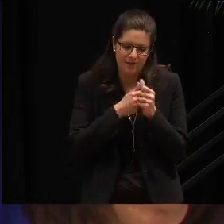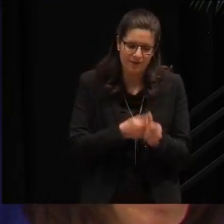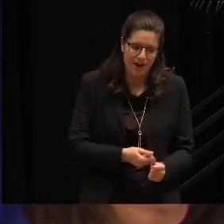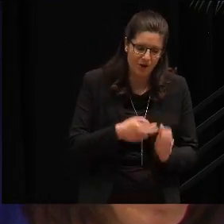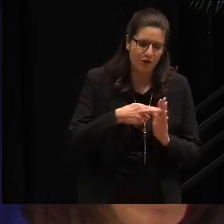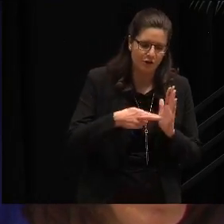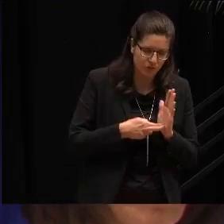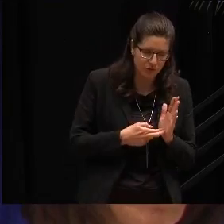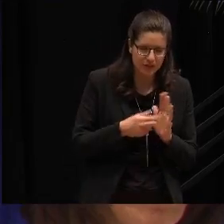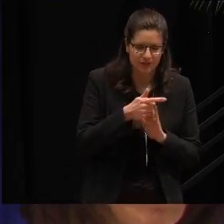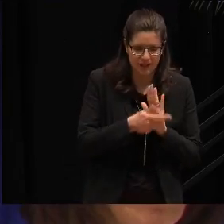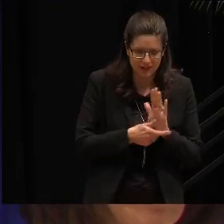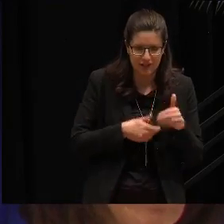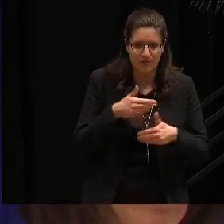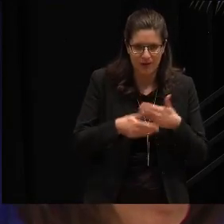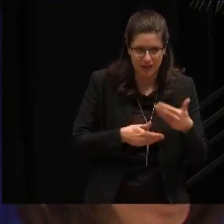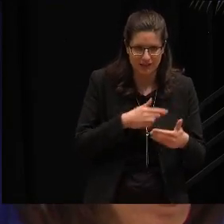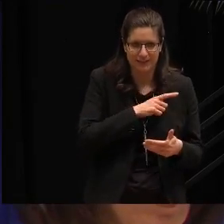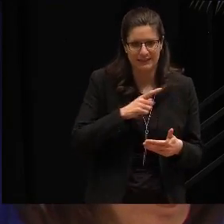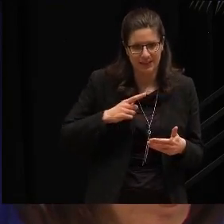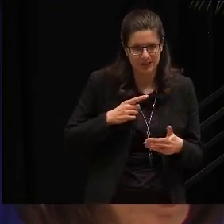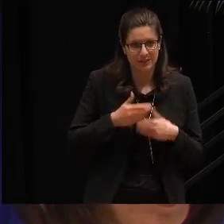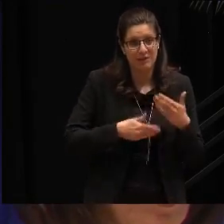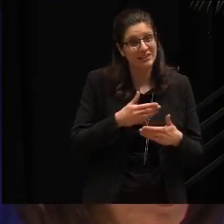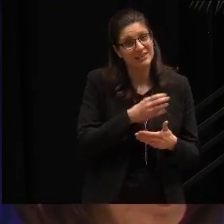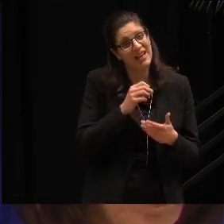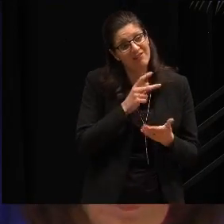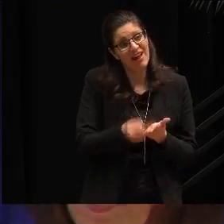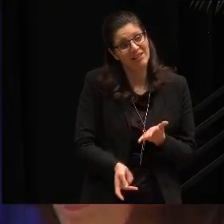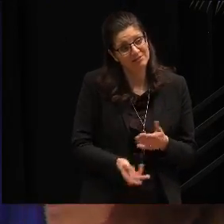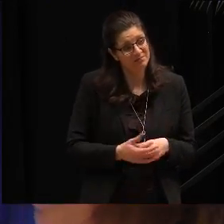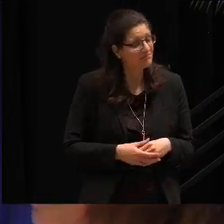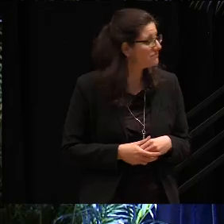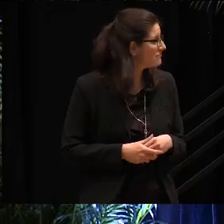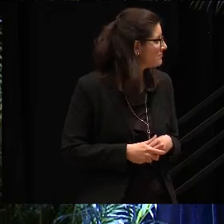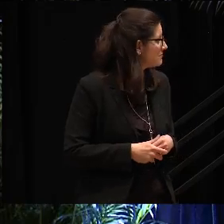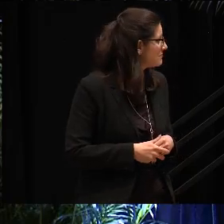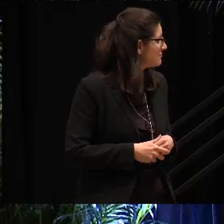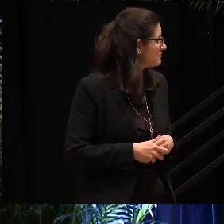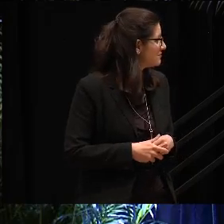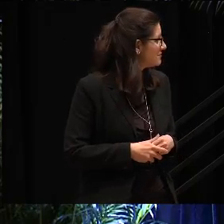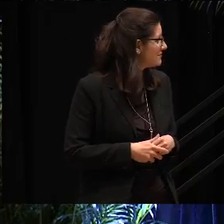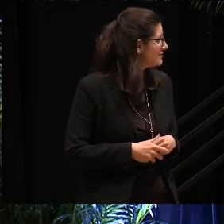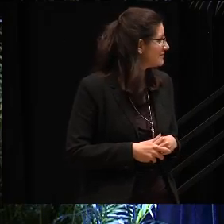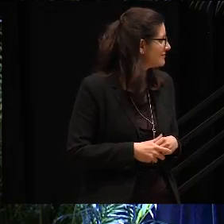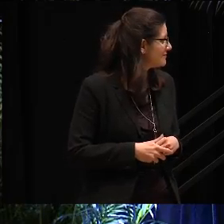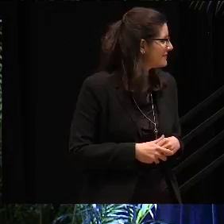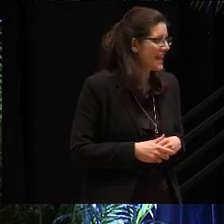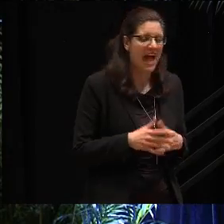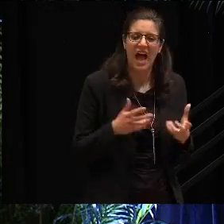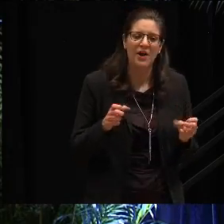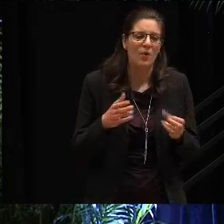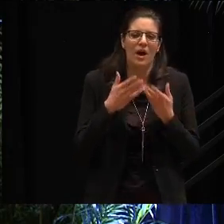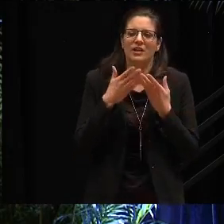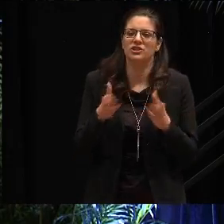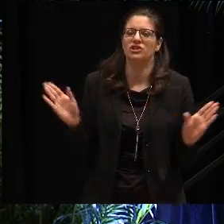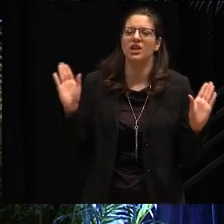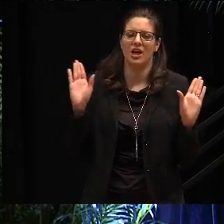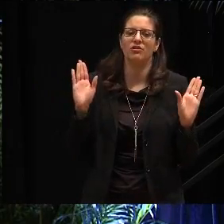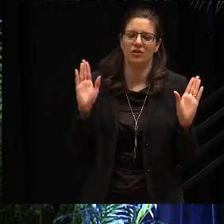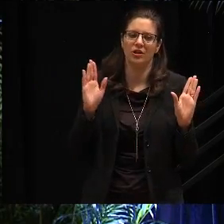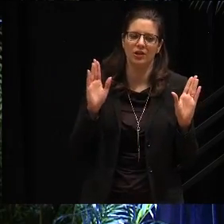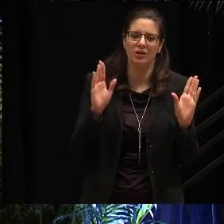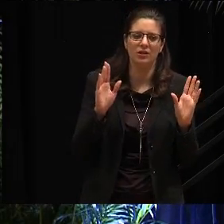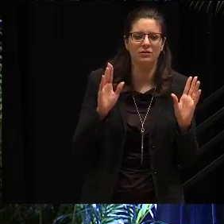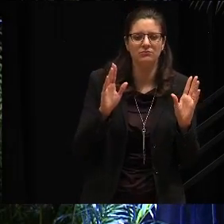of the legislative process in trying to do it, and he failed. I'd be a little wary of sweeping generalizations about the